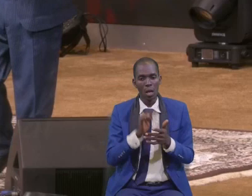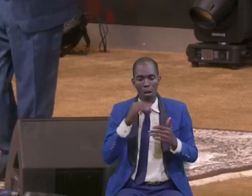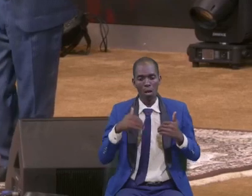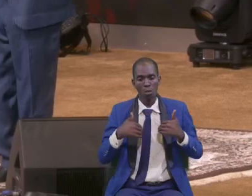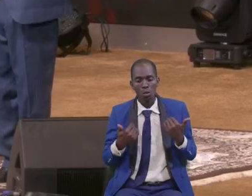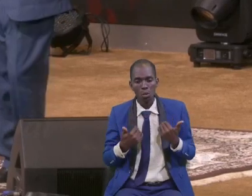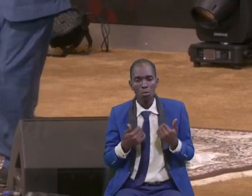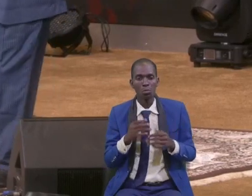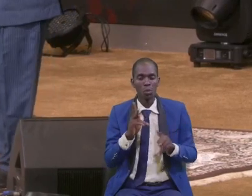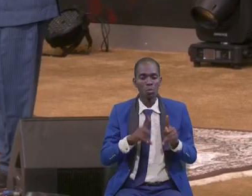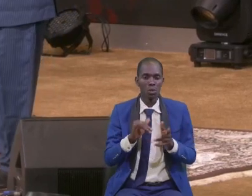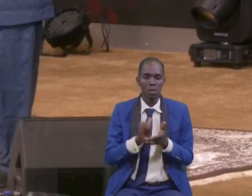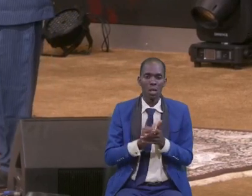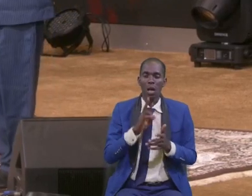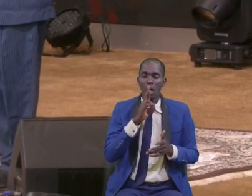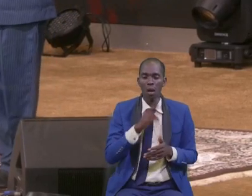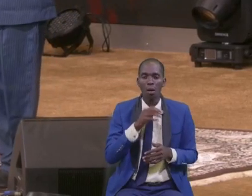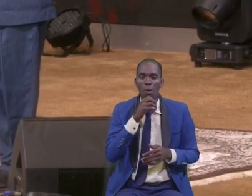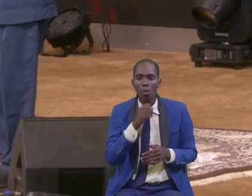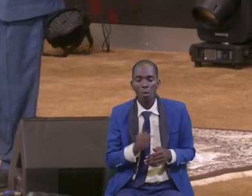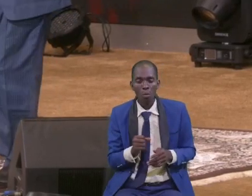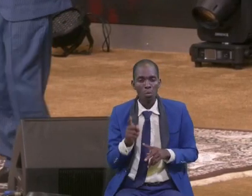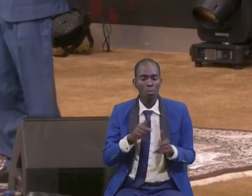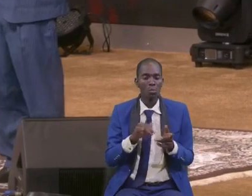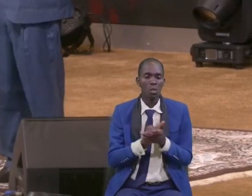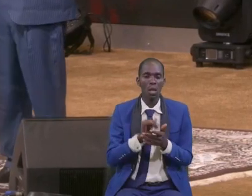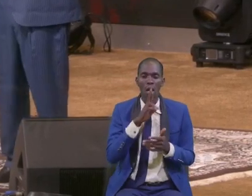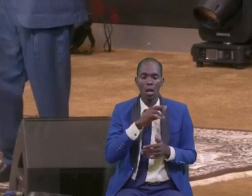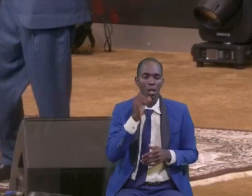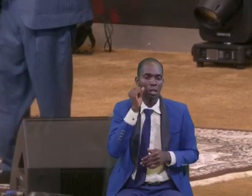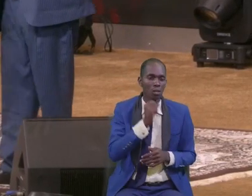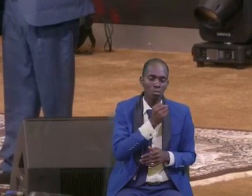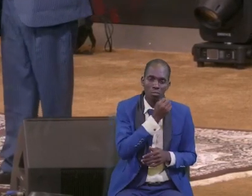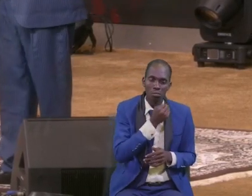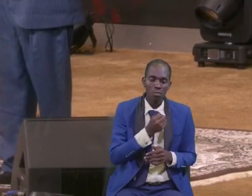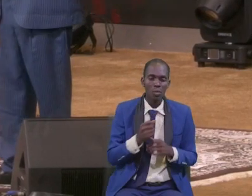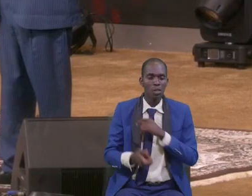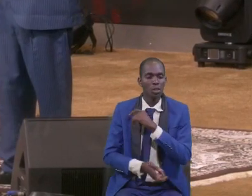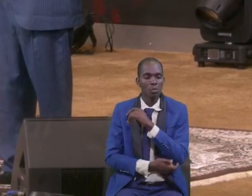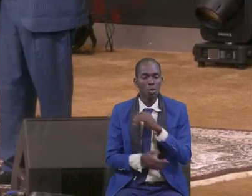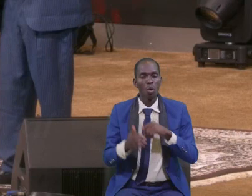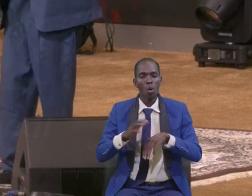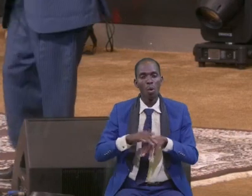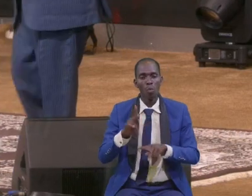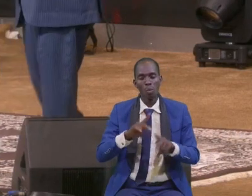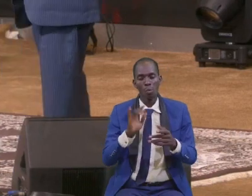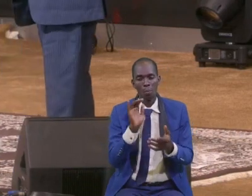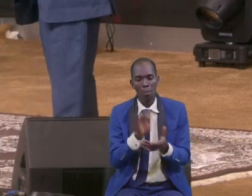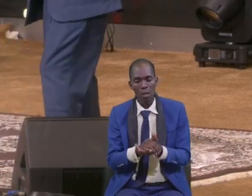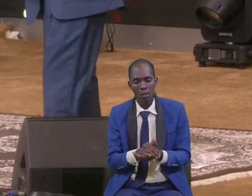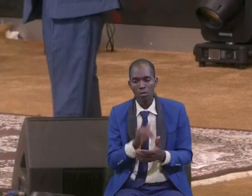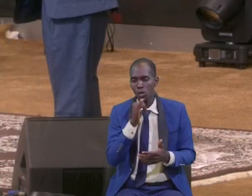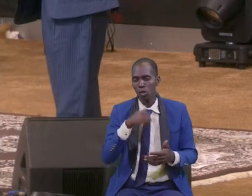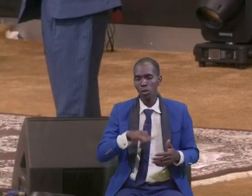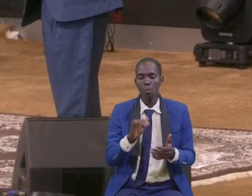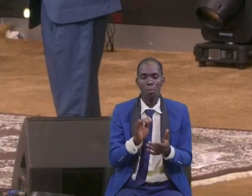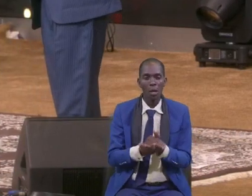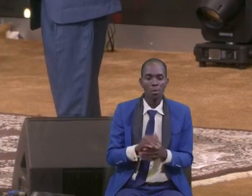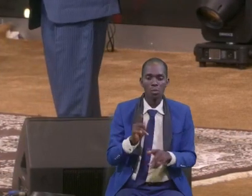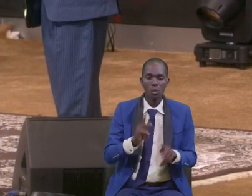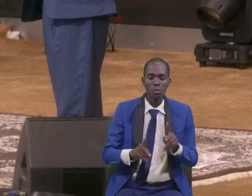the single and temptation of the married, temptation of parents and temptation of children, and temptations